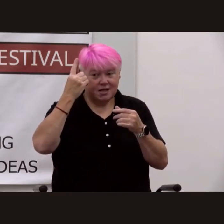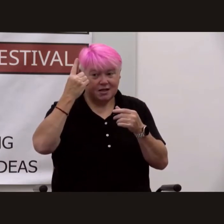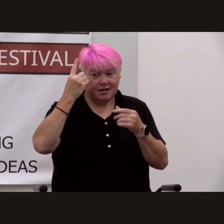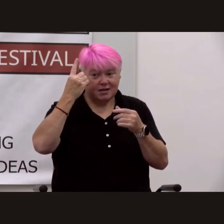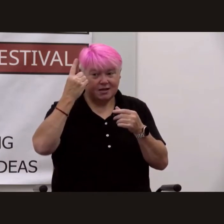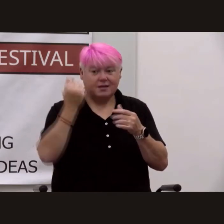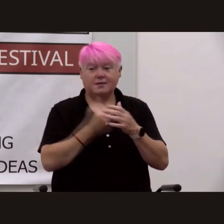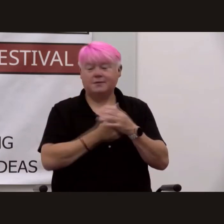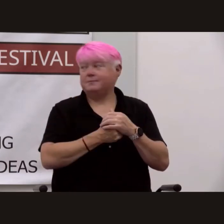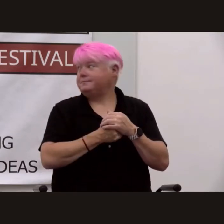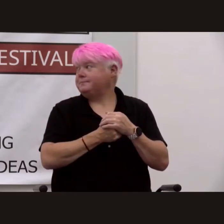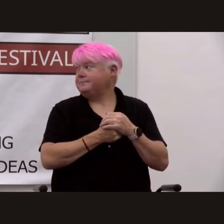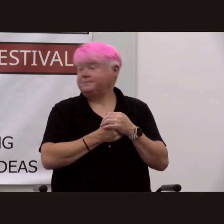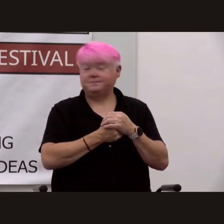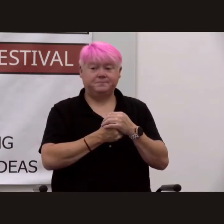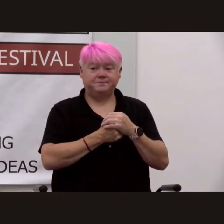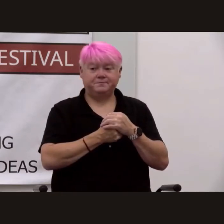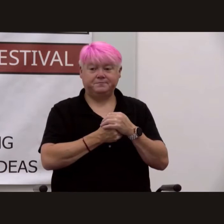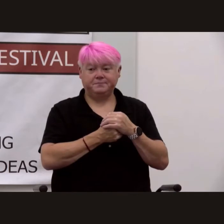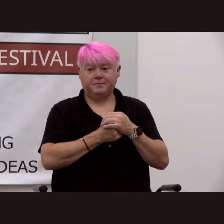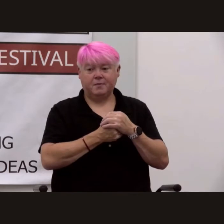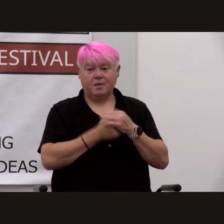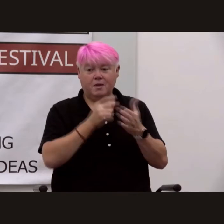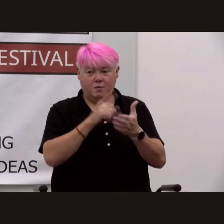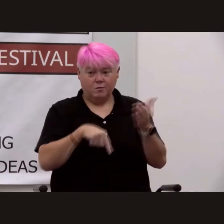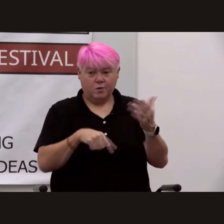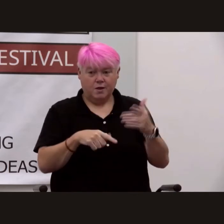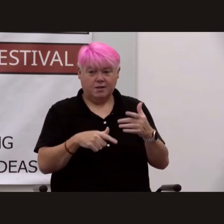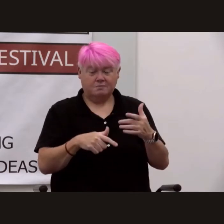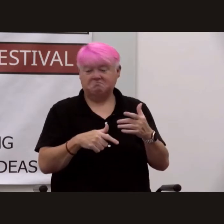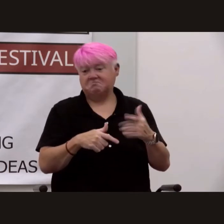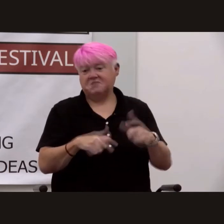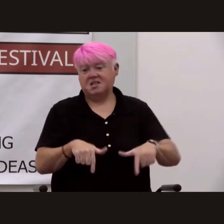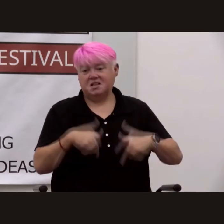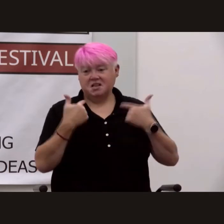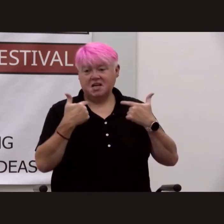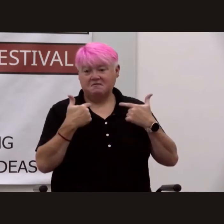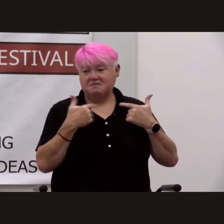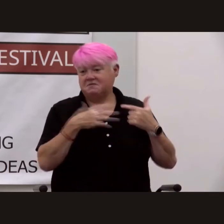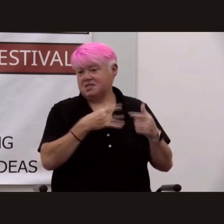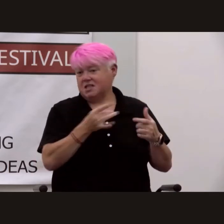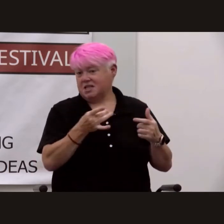understand what life was like, let's say,